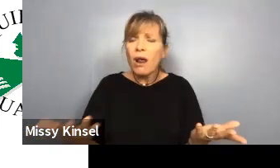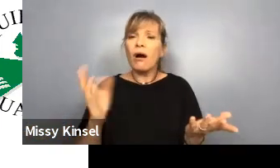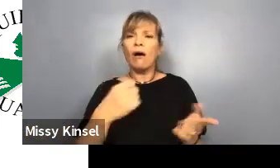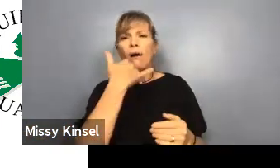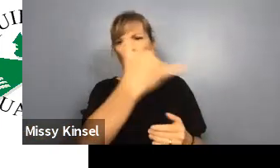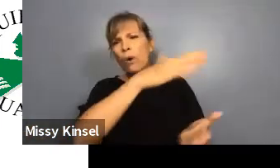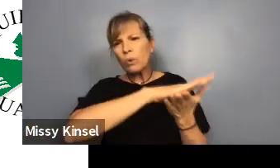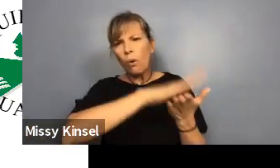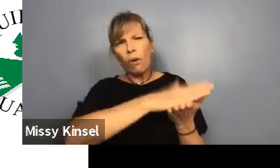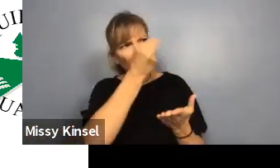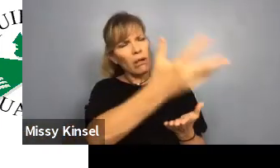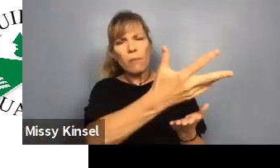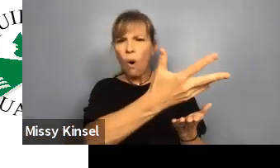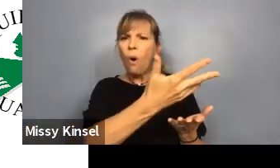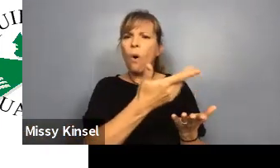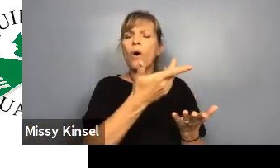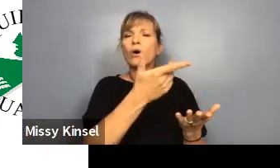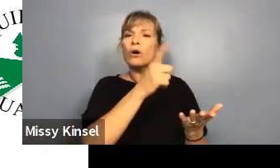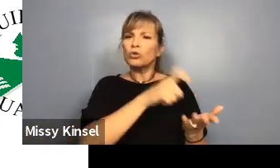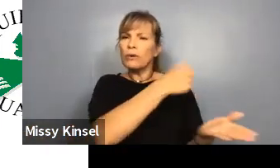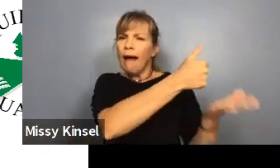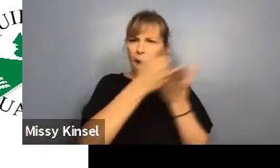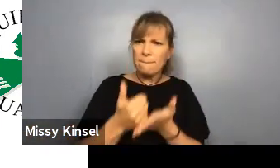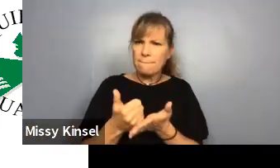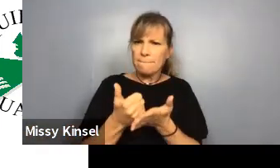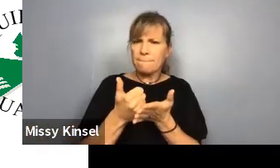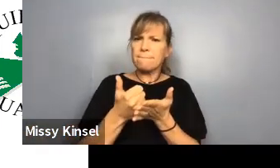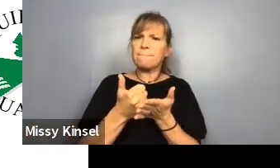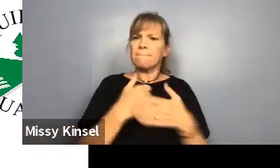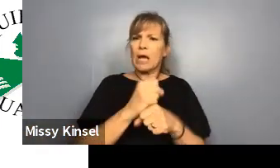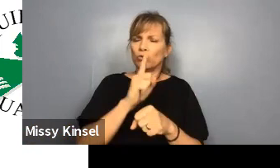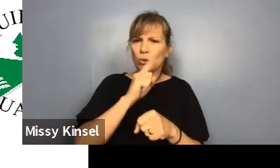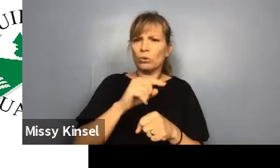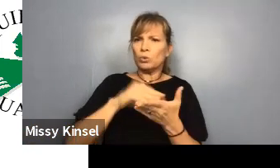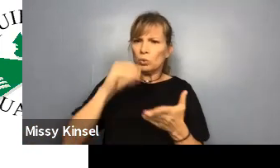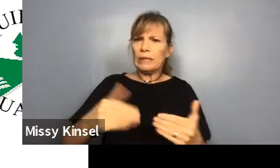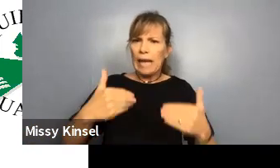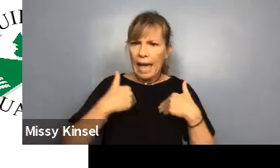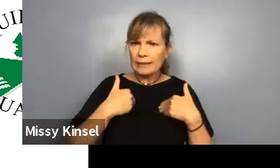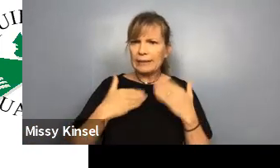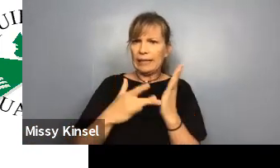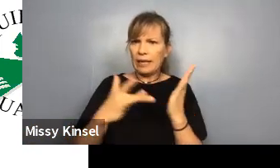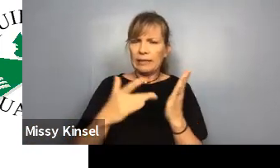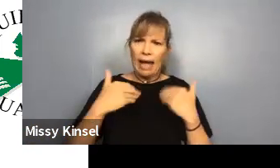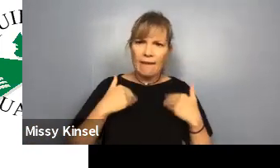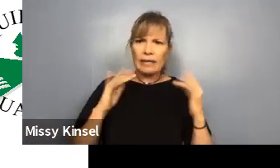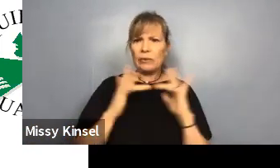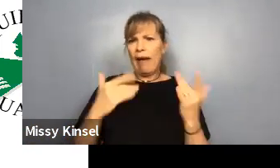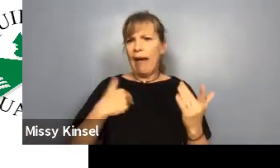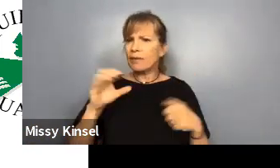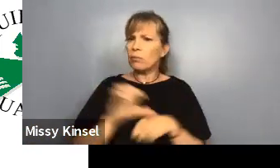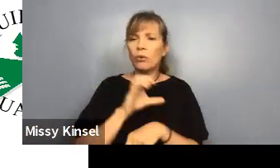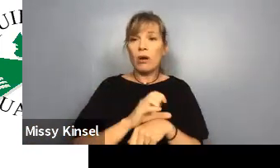your school and let them know, and they should be assisting you in getting access to that technology. So again, if